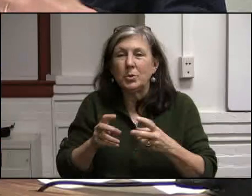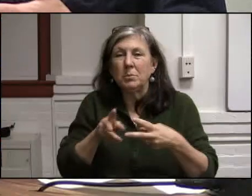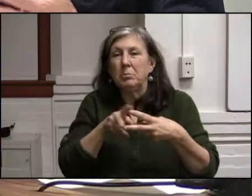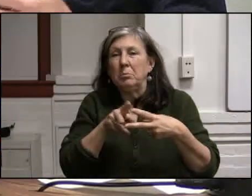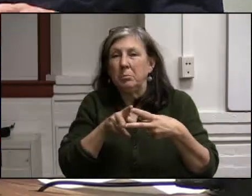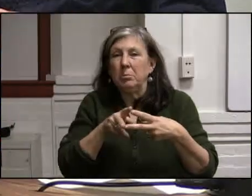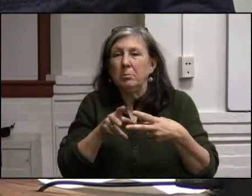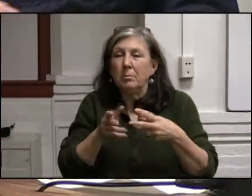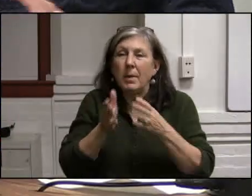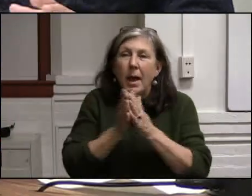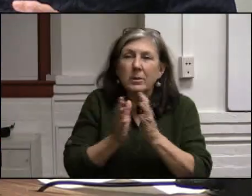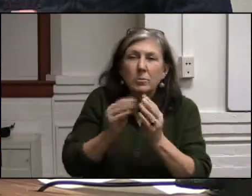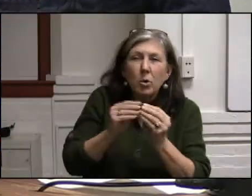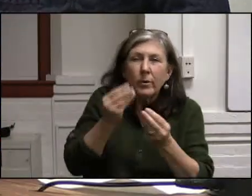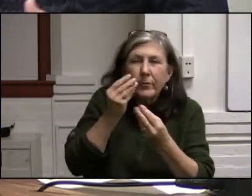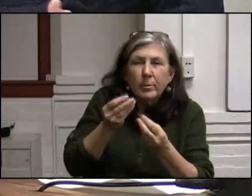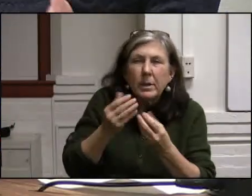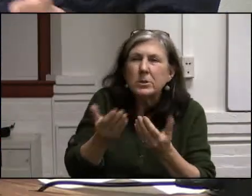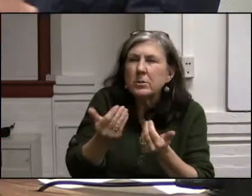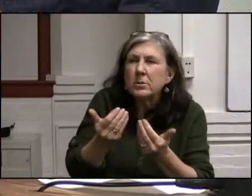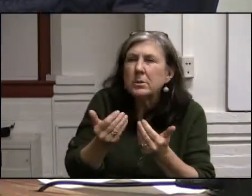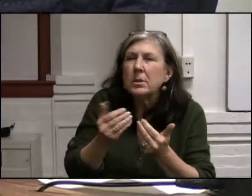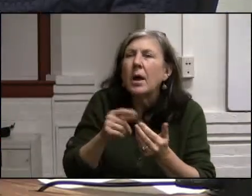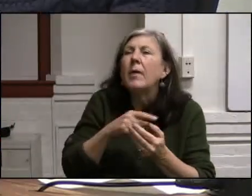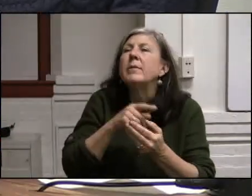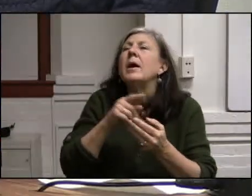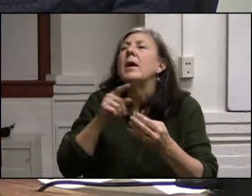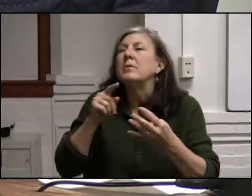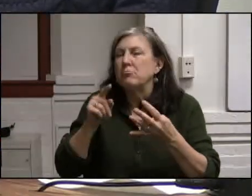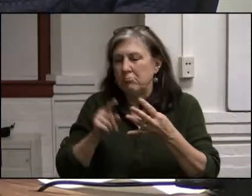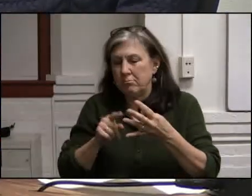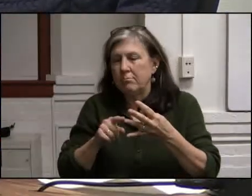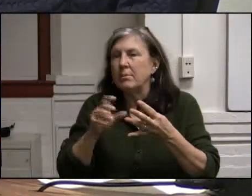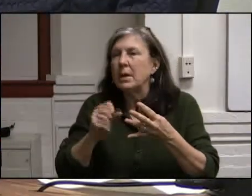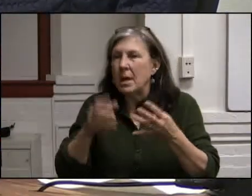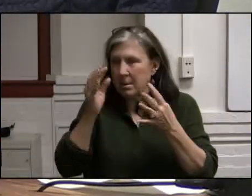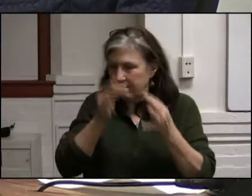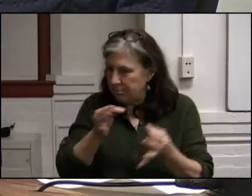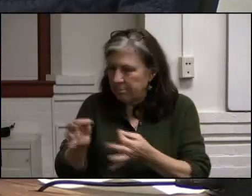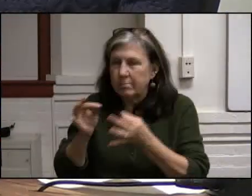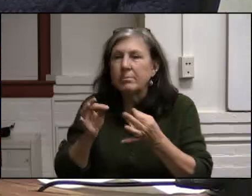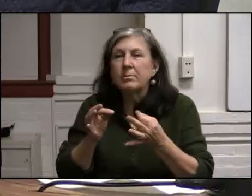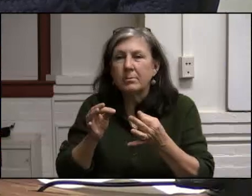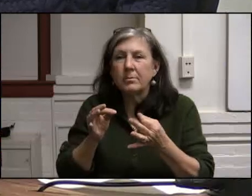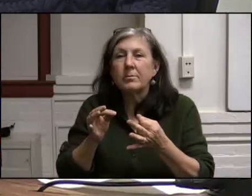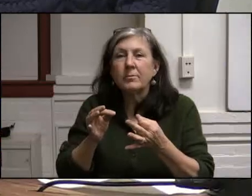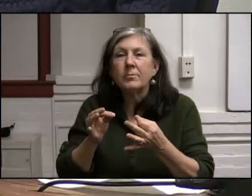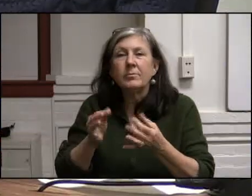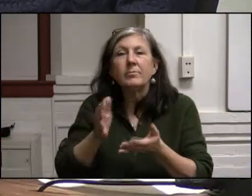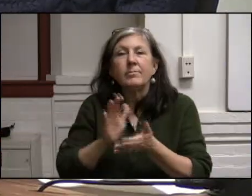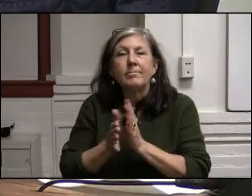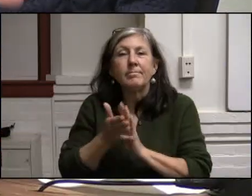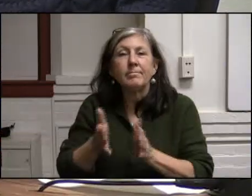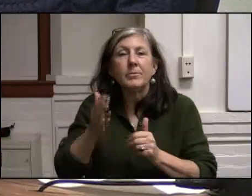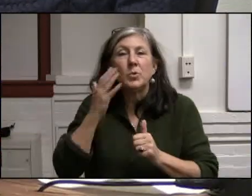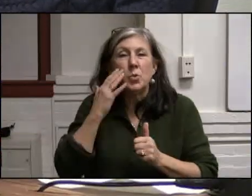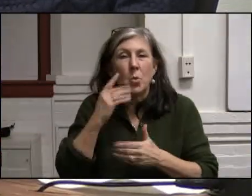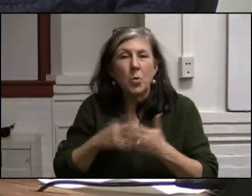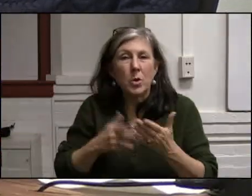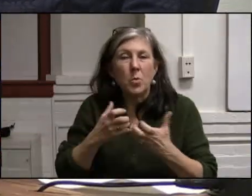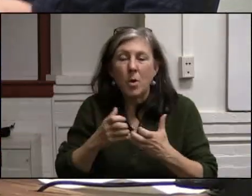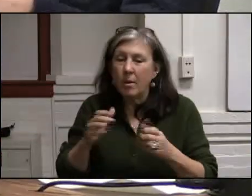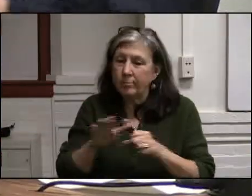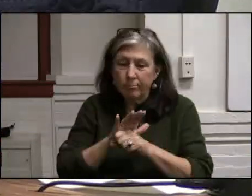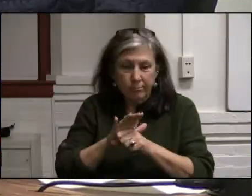you've asked for some additional information or that sort of thing, so that by the time we're done on the 21st, you know what you want